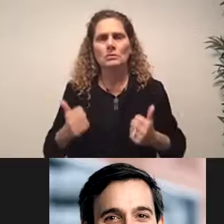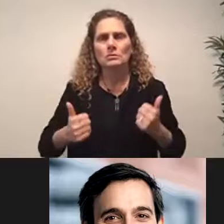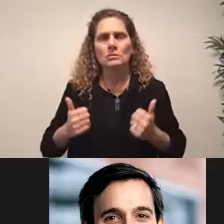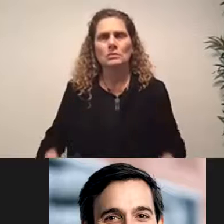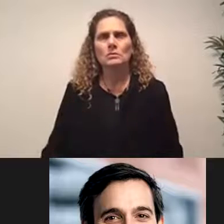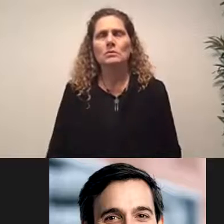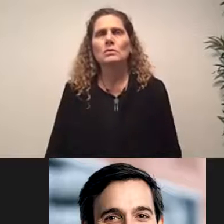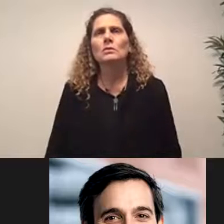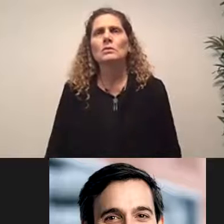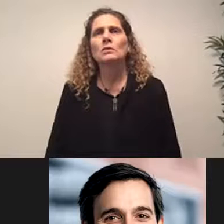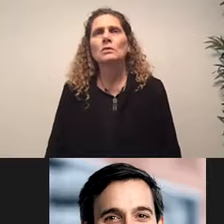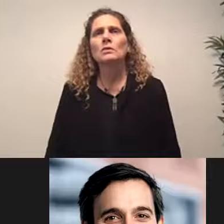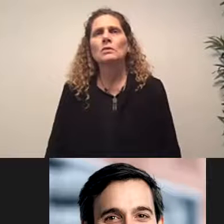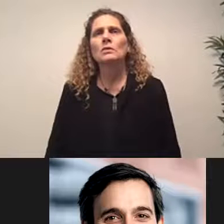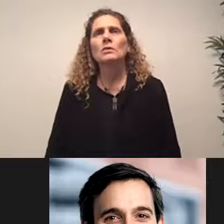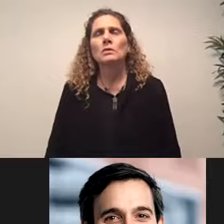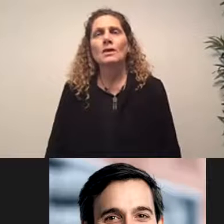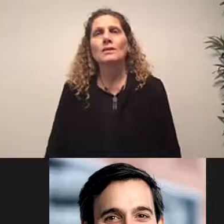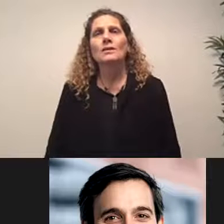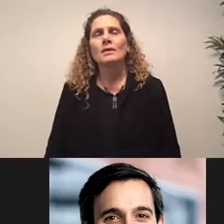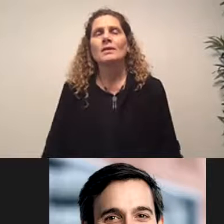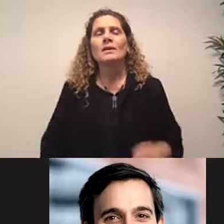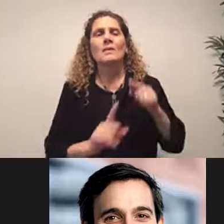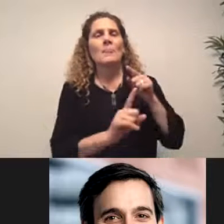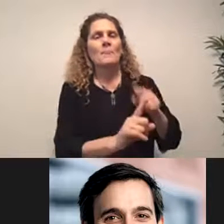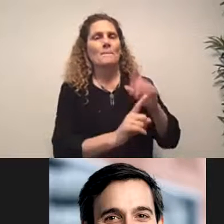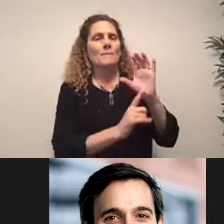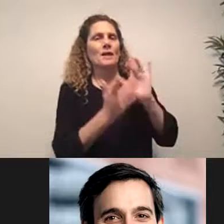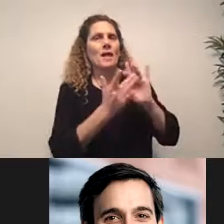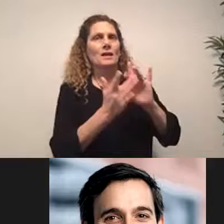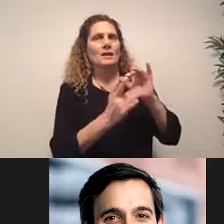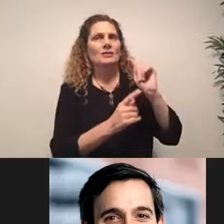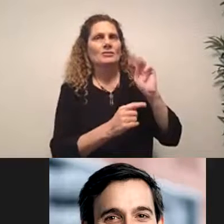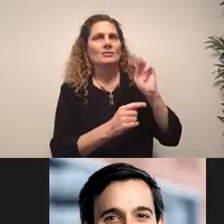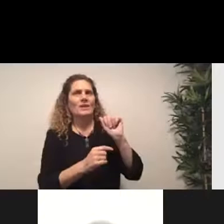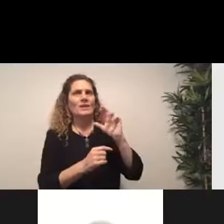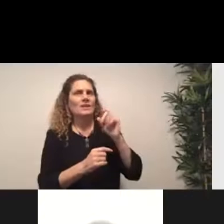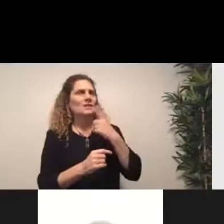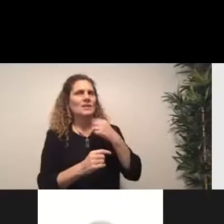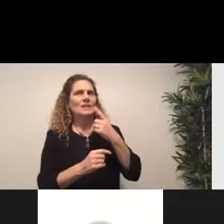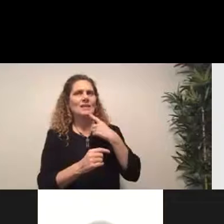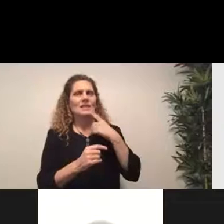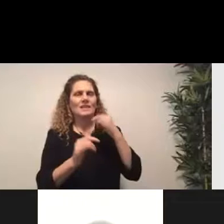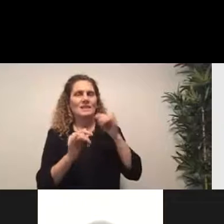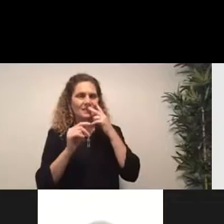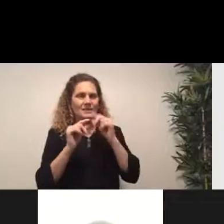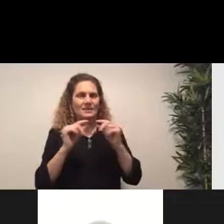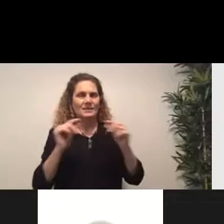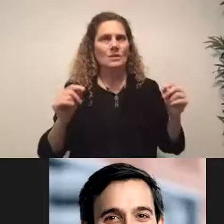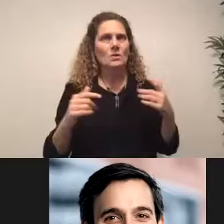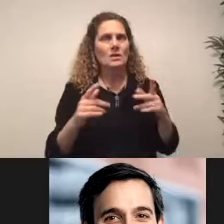countywide dashboard. So even though the numbers have gone down, I know in my health department, we're still receiving somewhere between 25 and